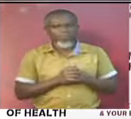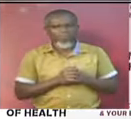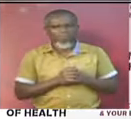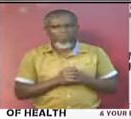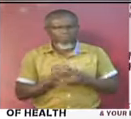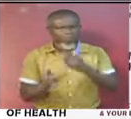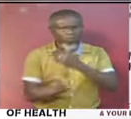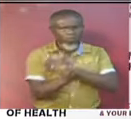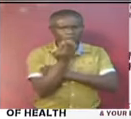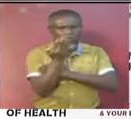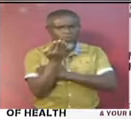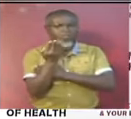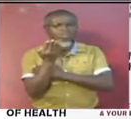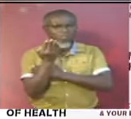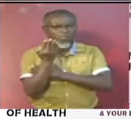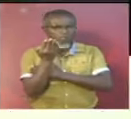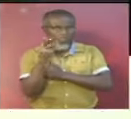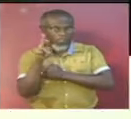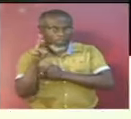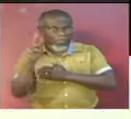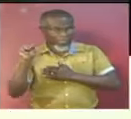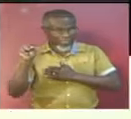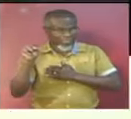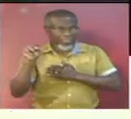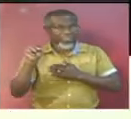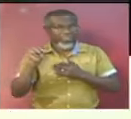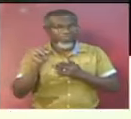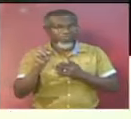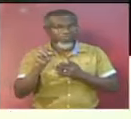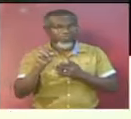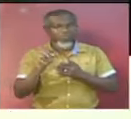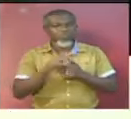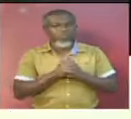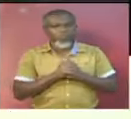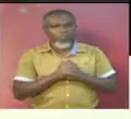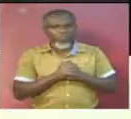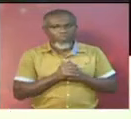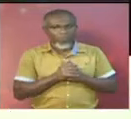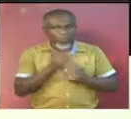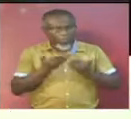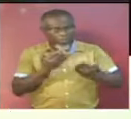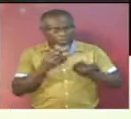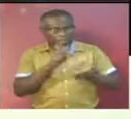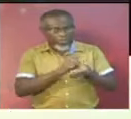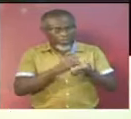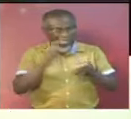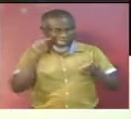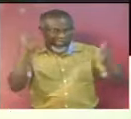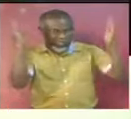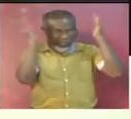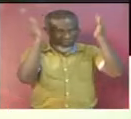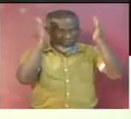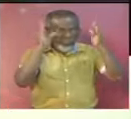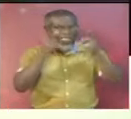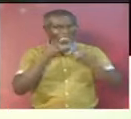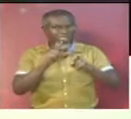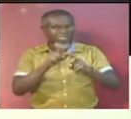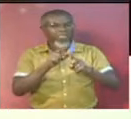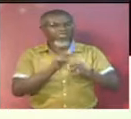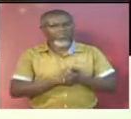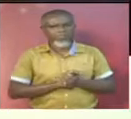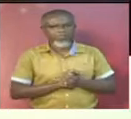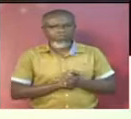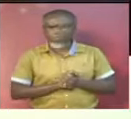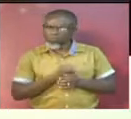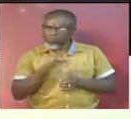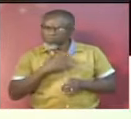Good morning, Peter Mickey's IETV News. I have two questions. Perhaps Dr. Hines may be able to address it. Dr. Hines, can you give us an